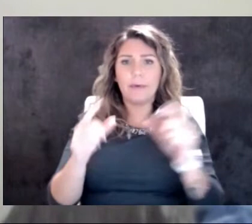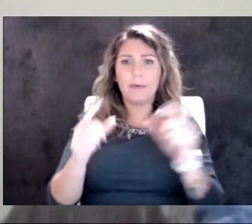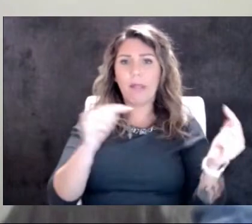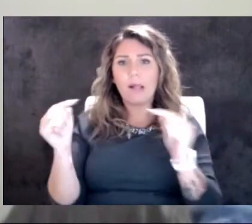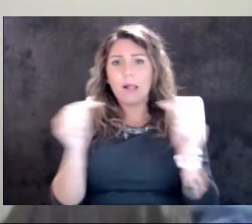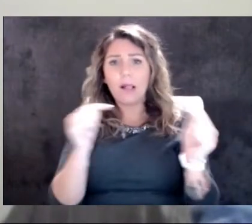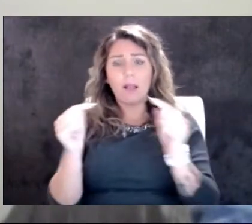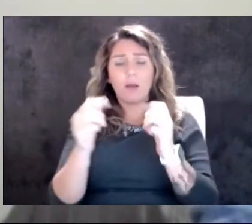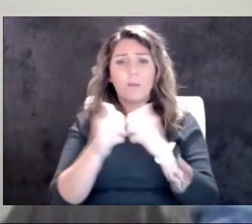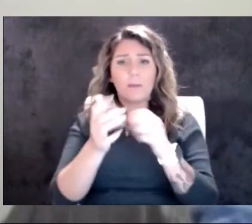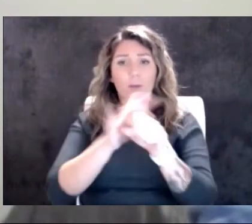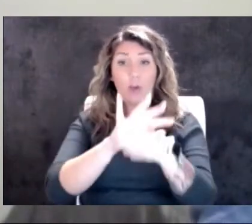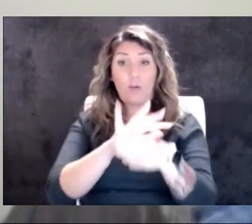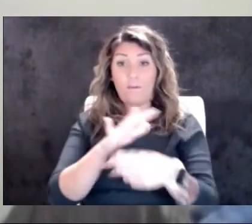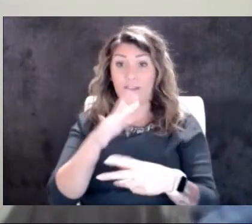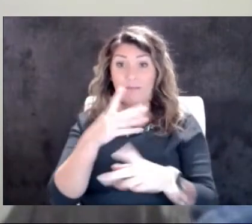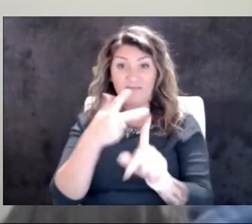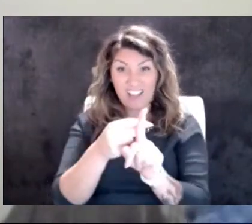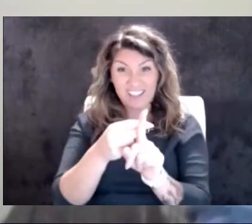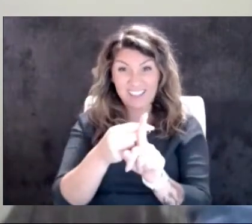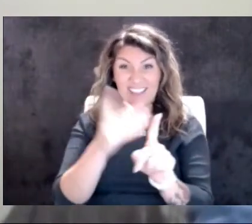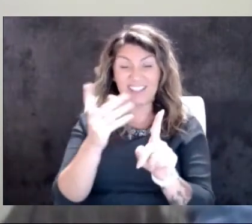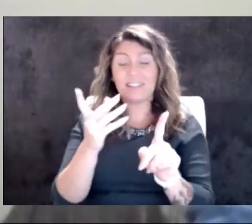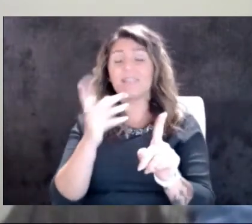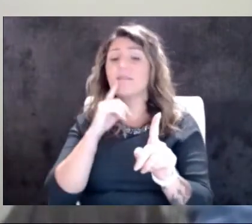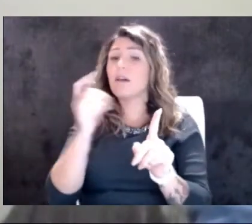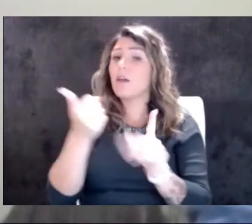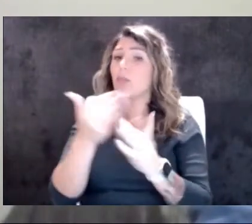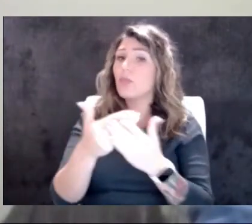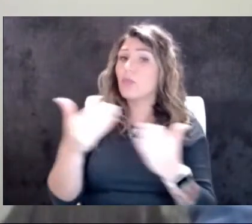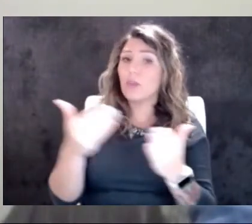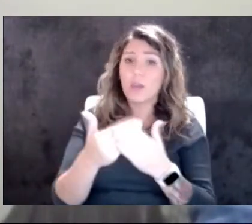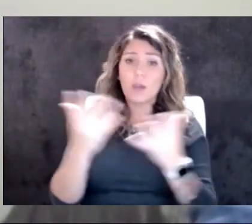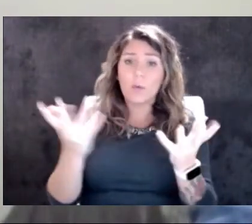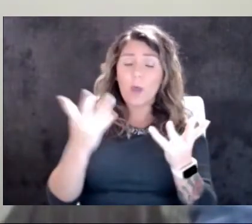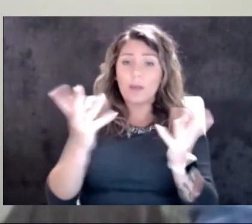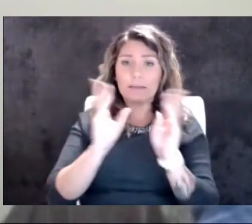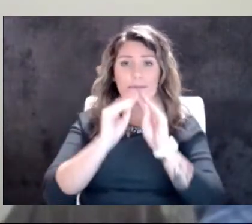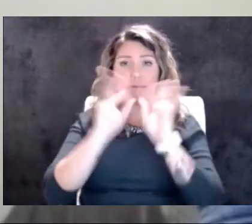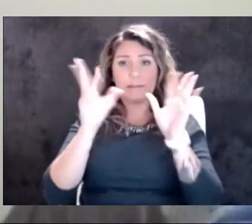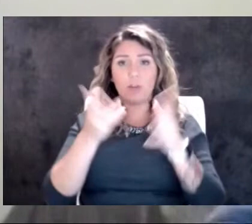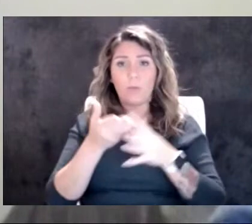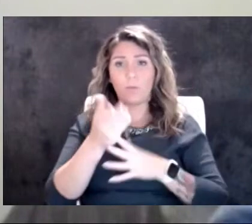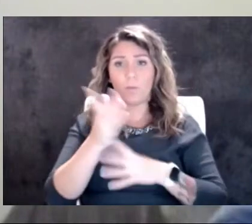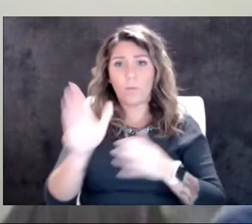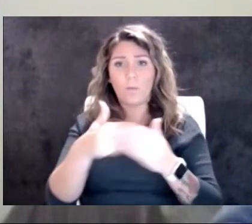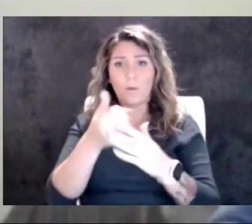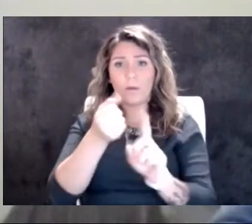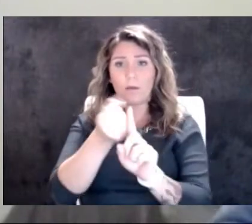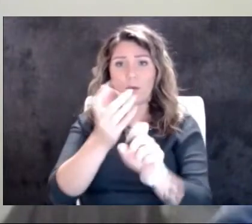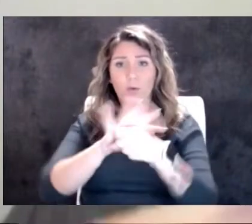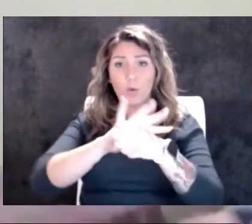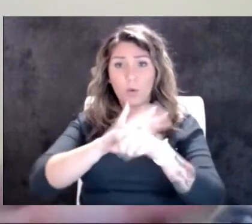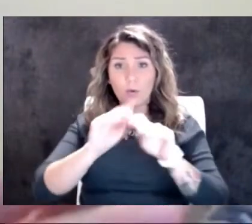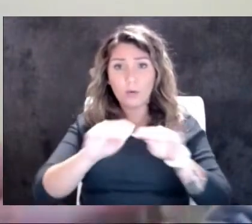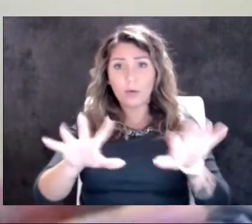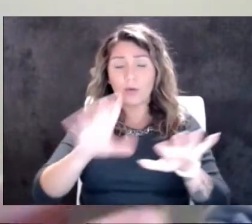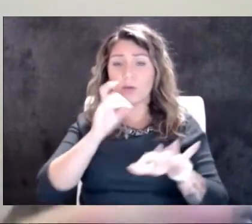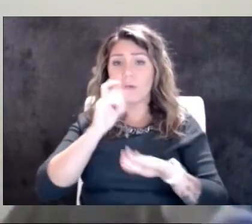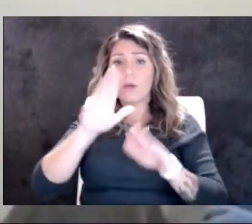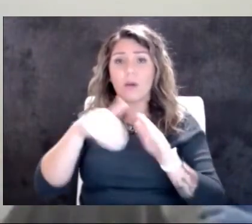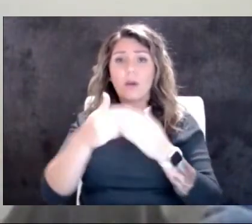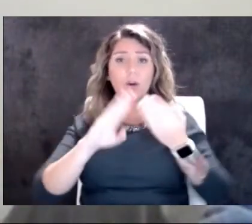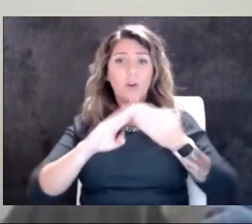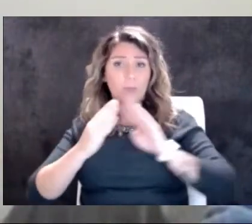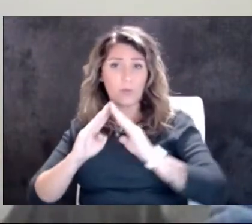vaccine. So the other thing that we know and has been abundantly clear throughout the pandemic is that not all communities within the